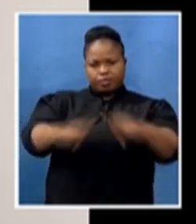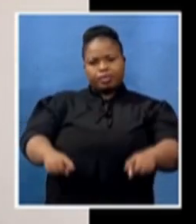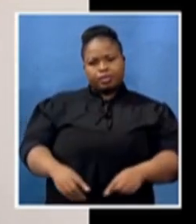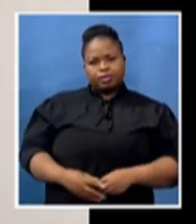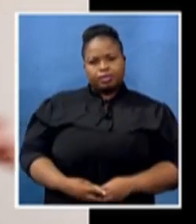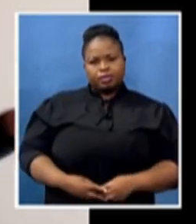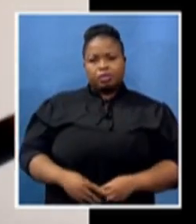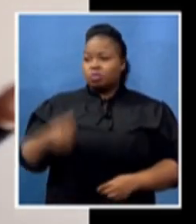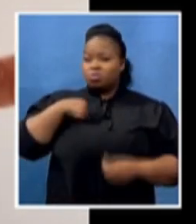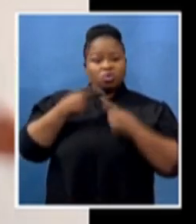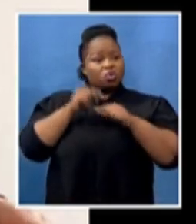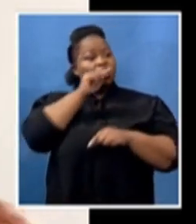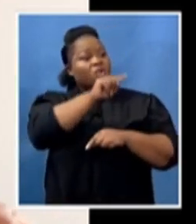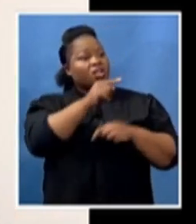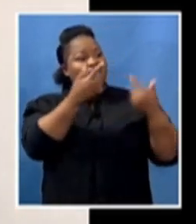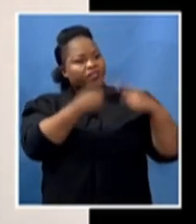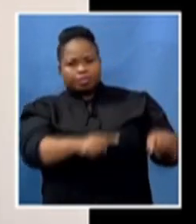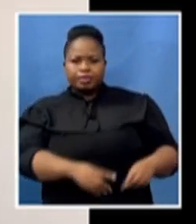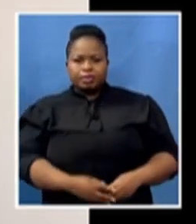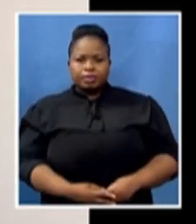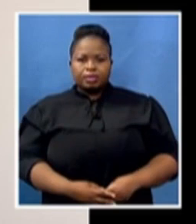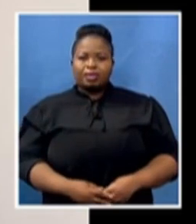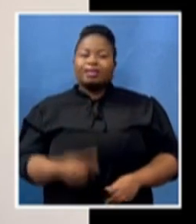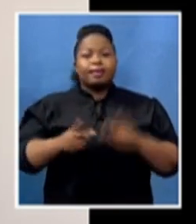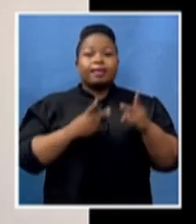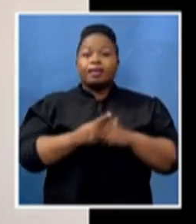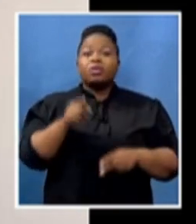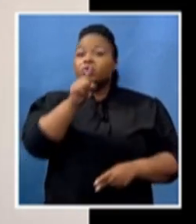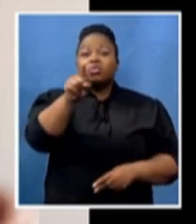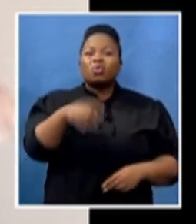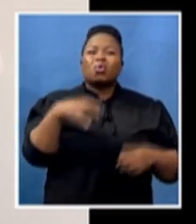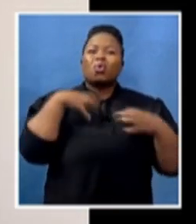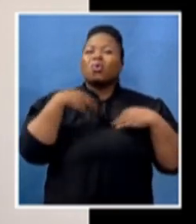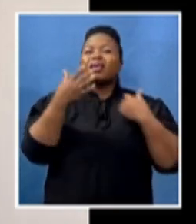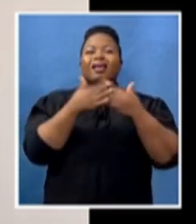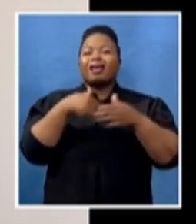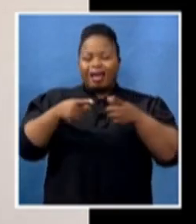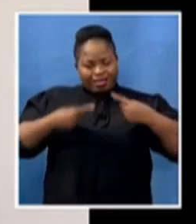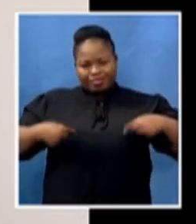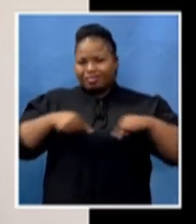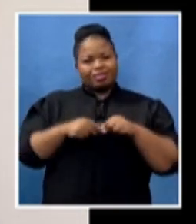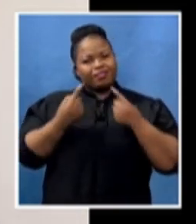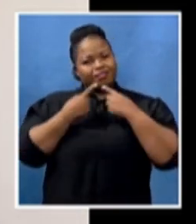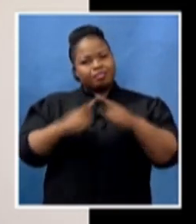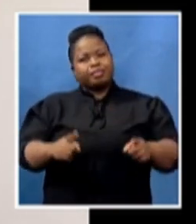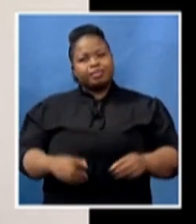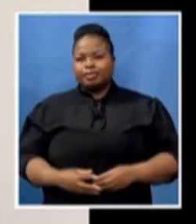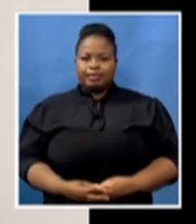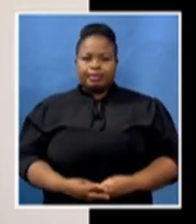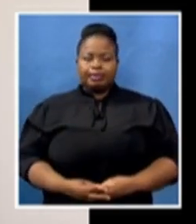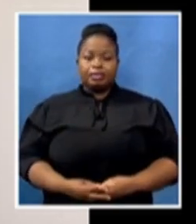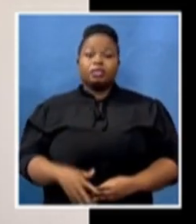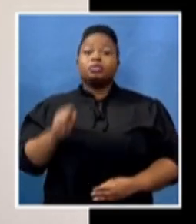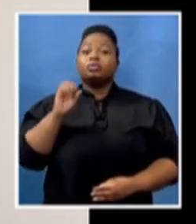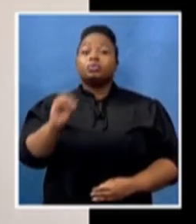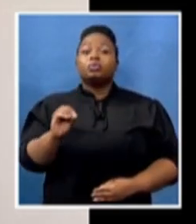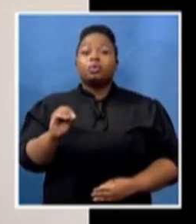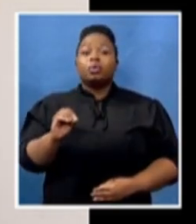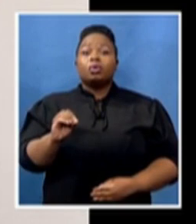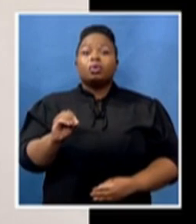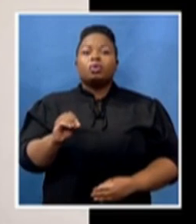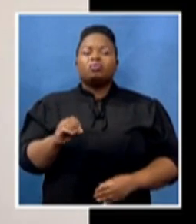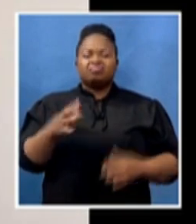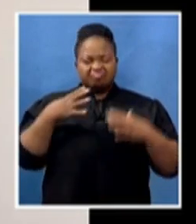of fact, you don't own us. So get your hands off